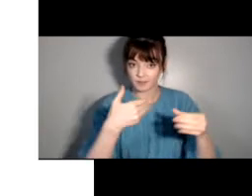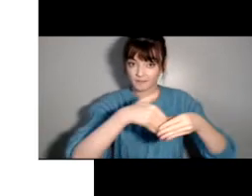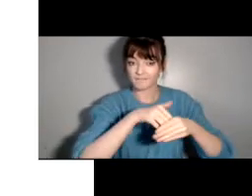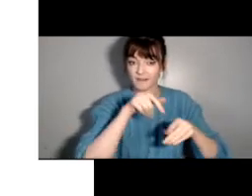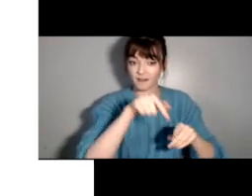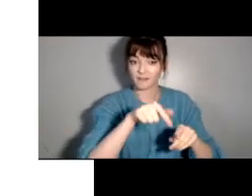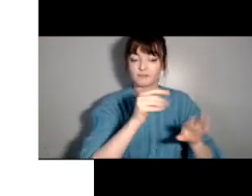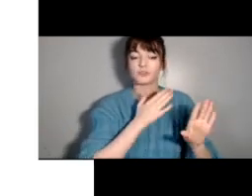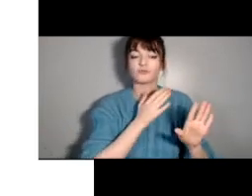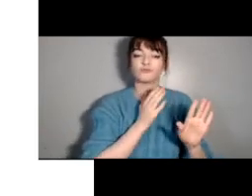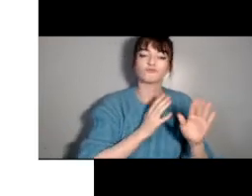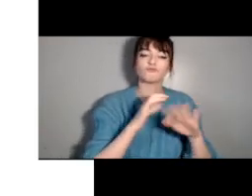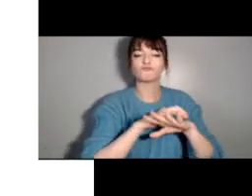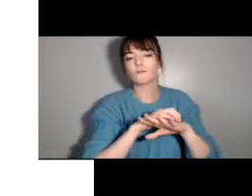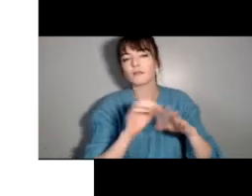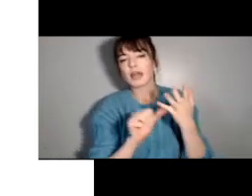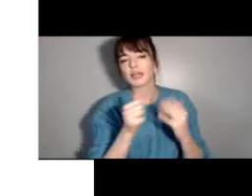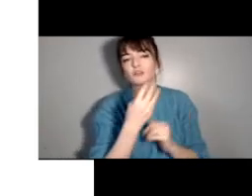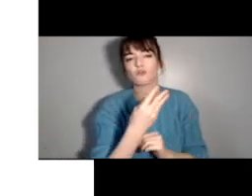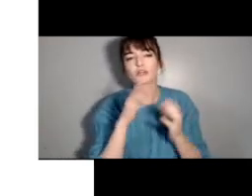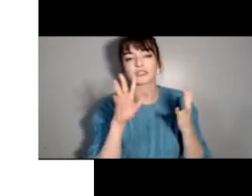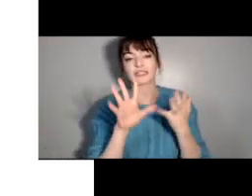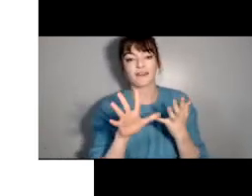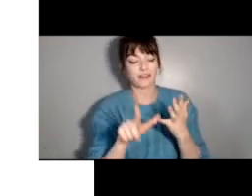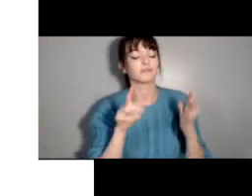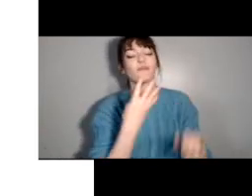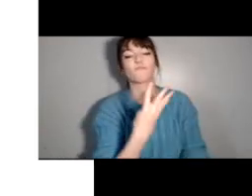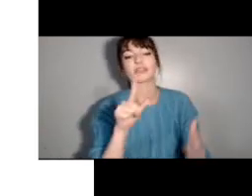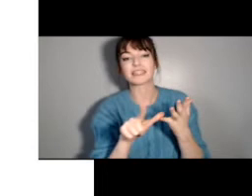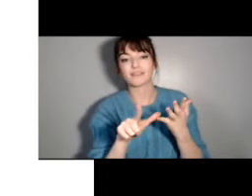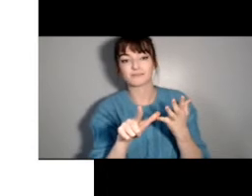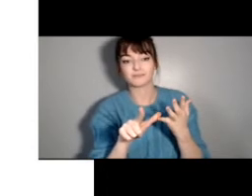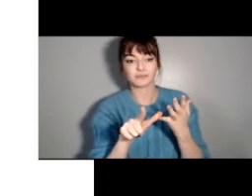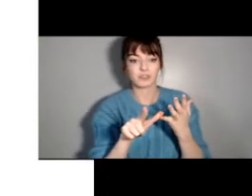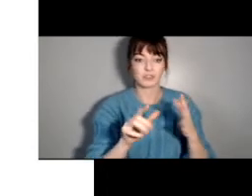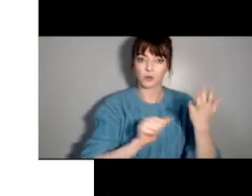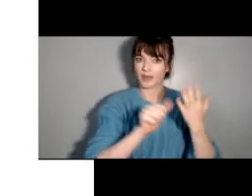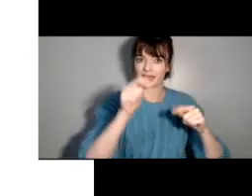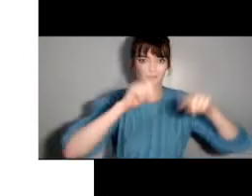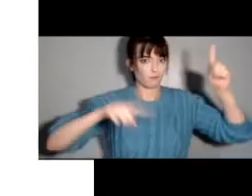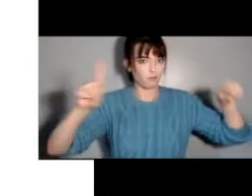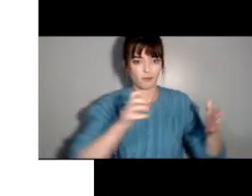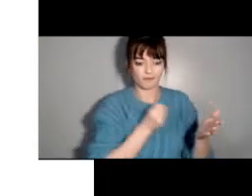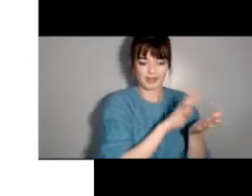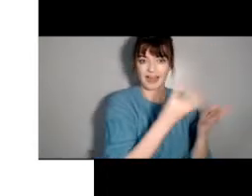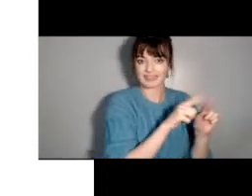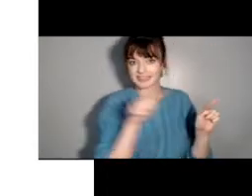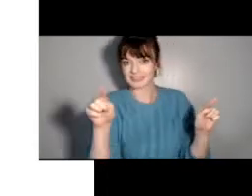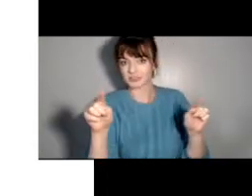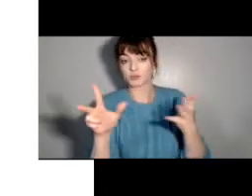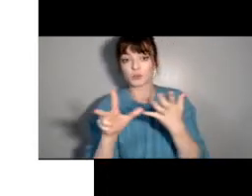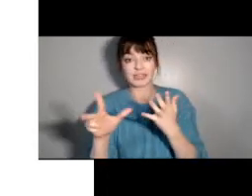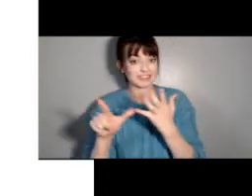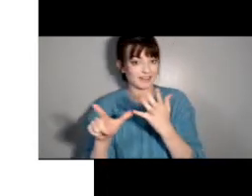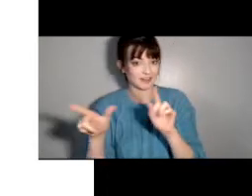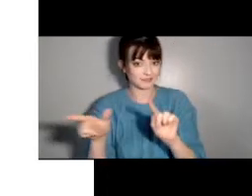just short of 47 years. And we had a really wide range in terms of age from 19 to 87. We